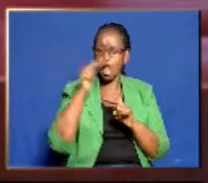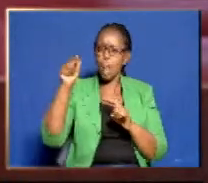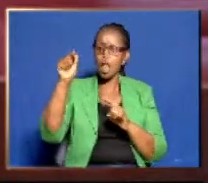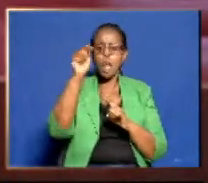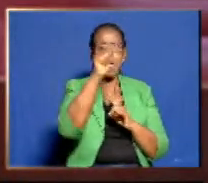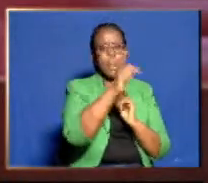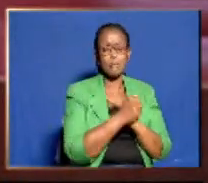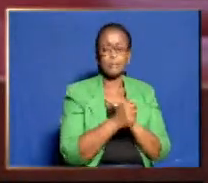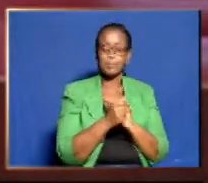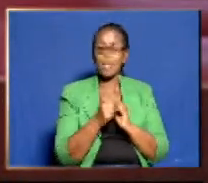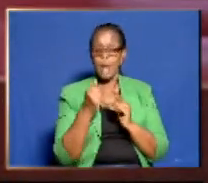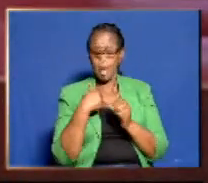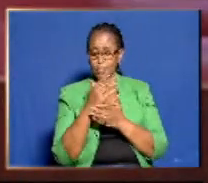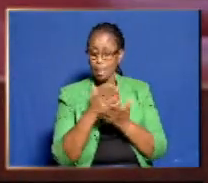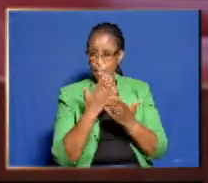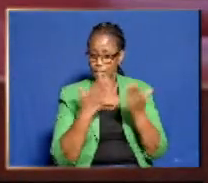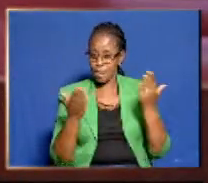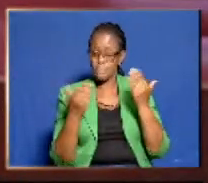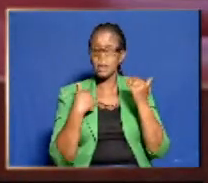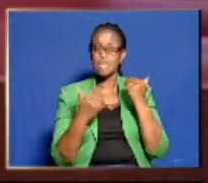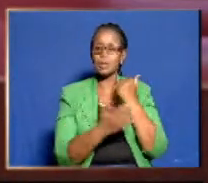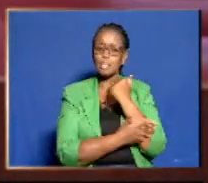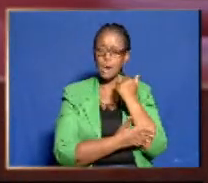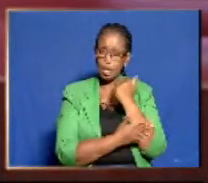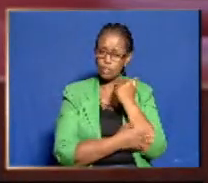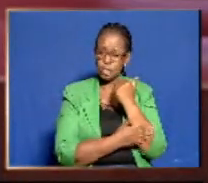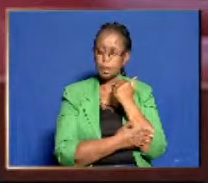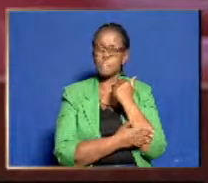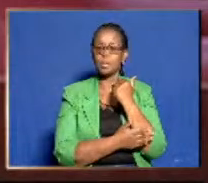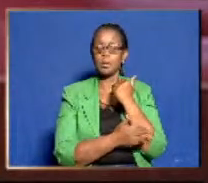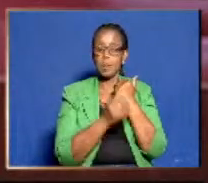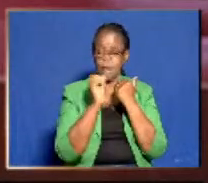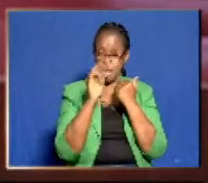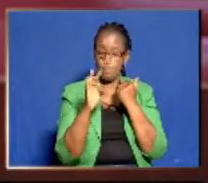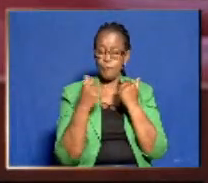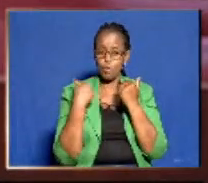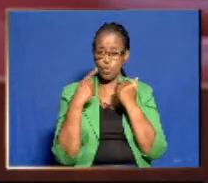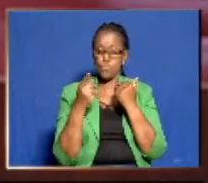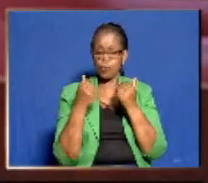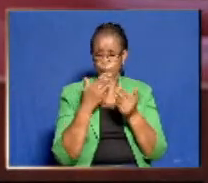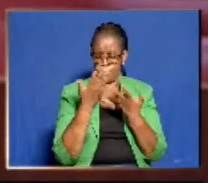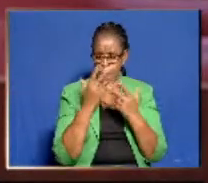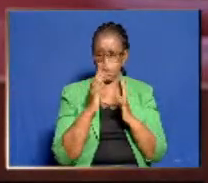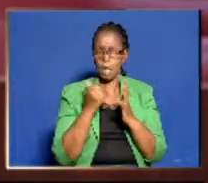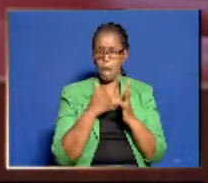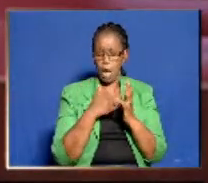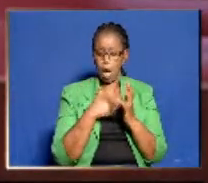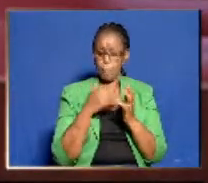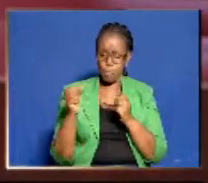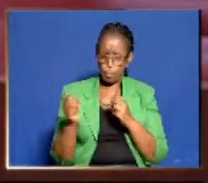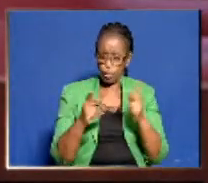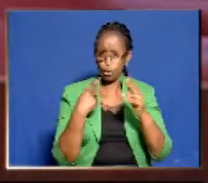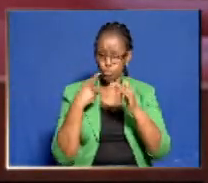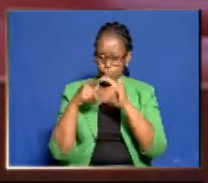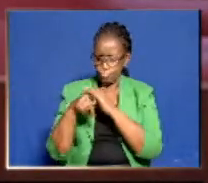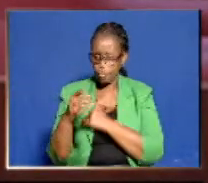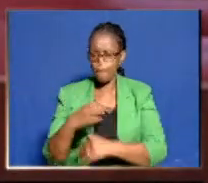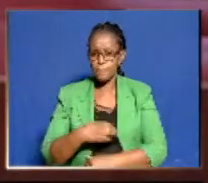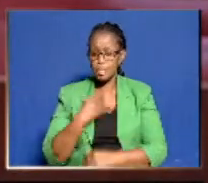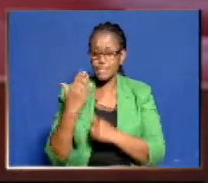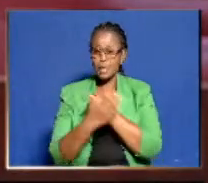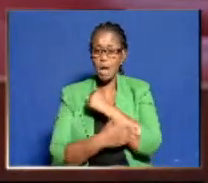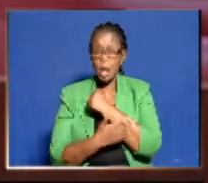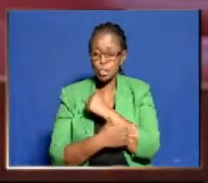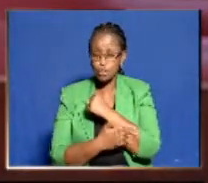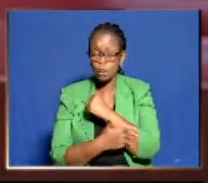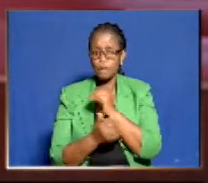We desire to have in every country, Honorable Speaker, because if you have had an opportunity of going to some of these embassies, Honorable Speaker, for